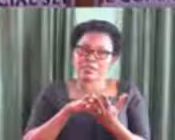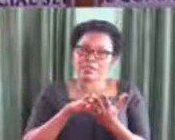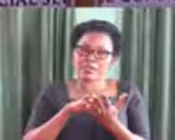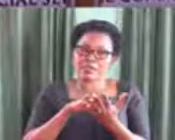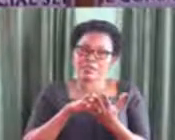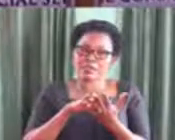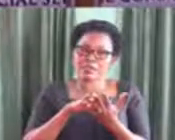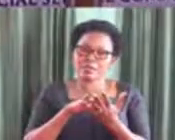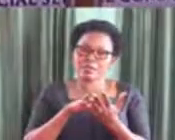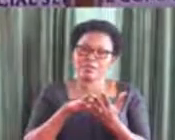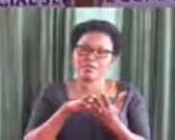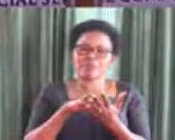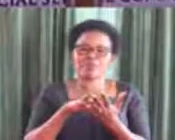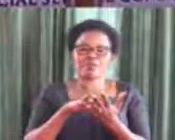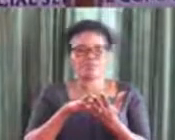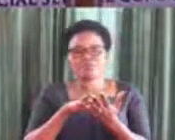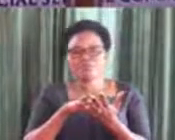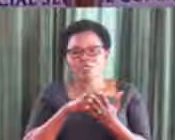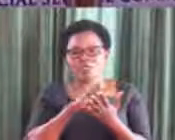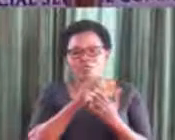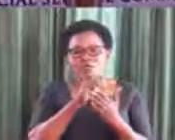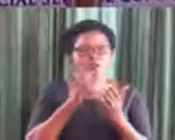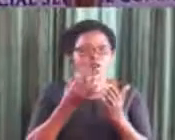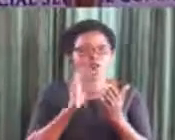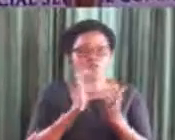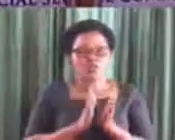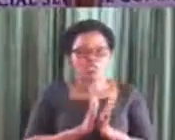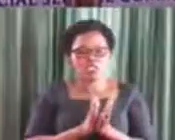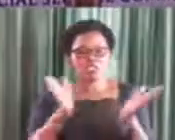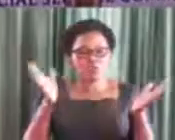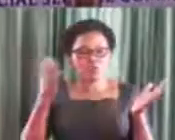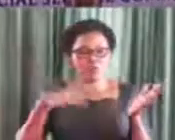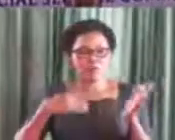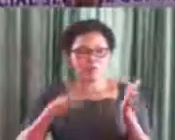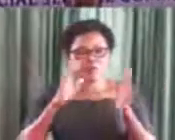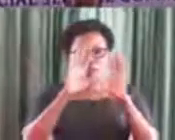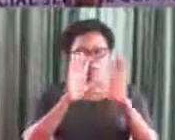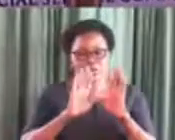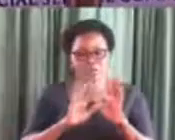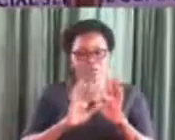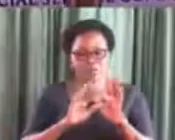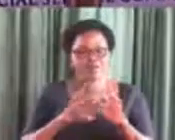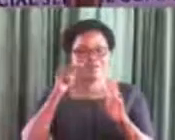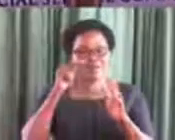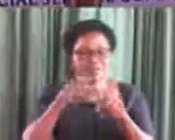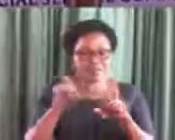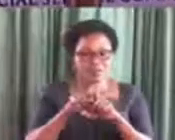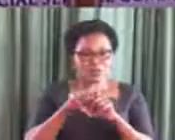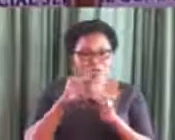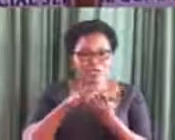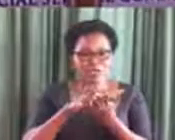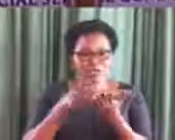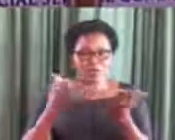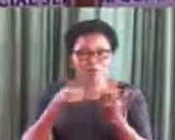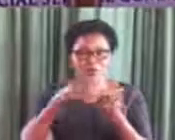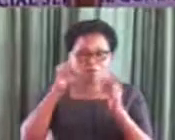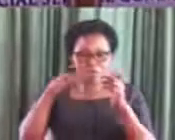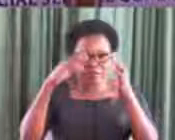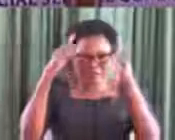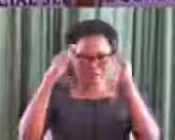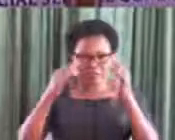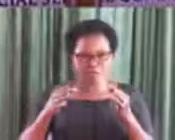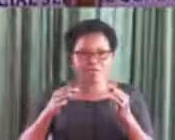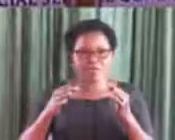general public importance, there's also the issue of jurisdiction to be determined, whether in the certification